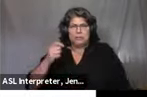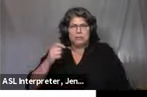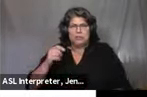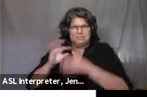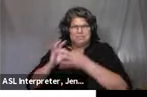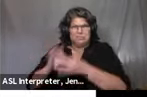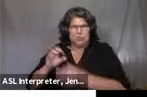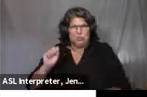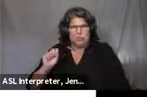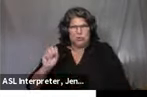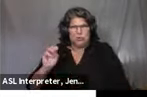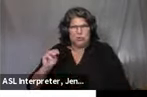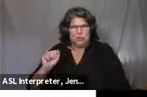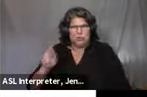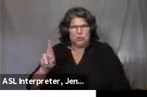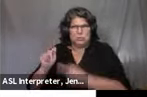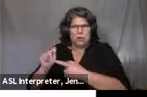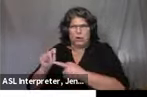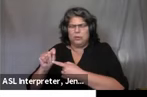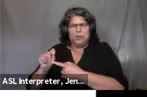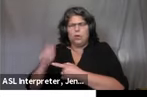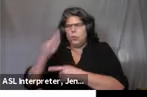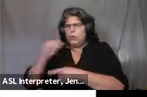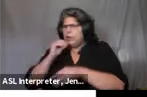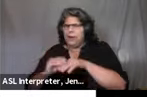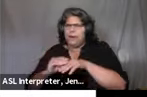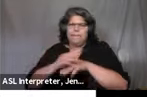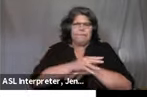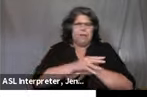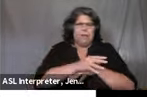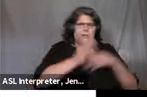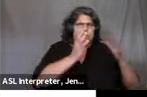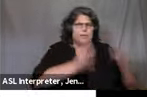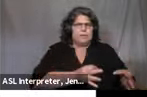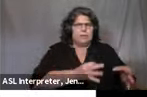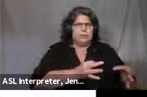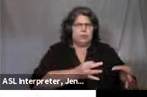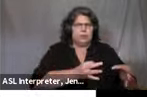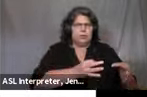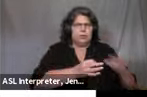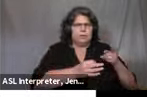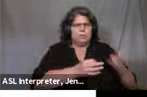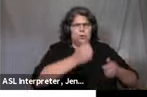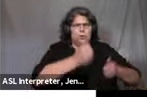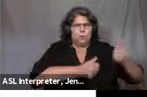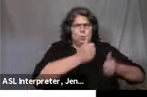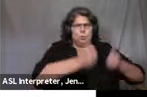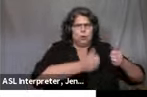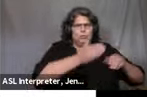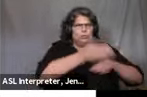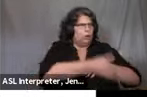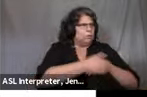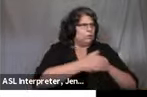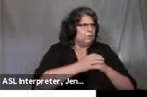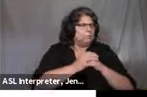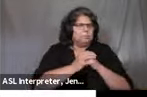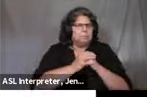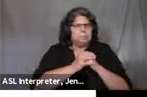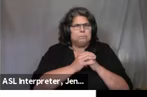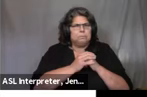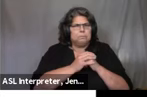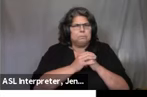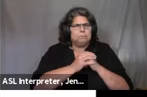would not change the determination that a crossing at Jennings over 101 was non-viable.